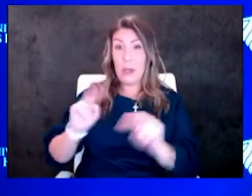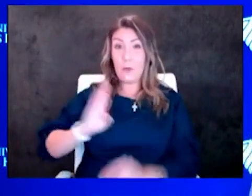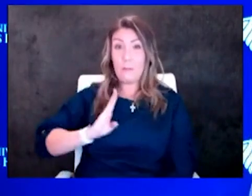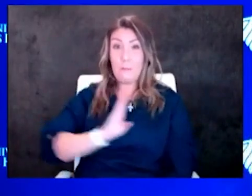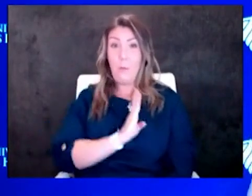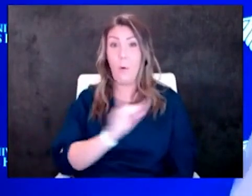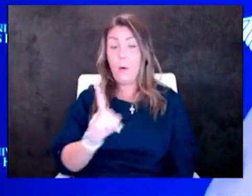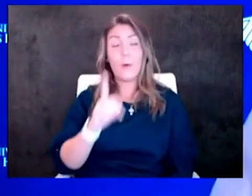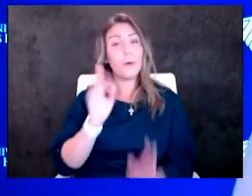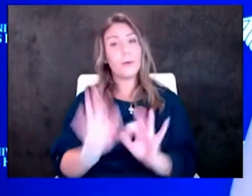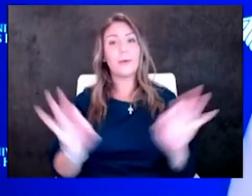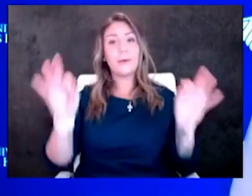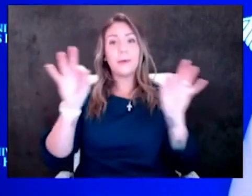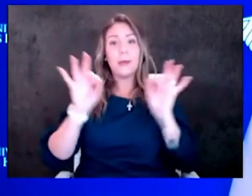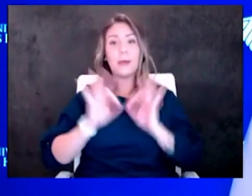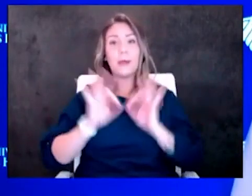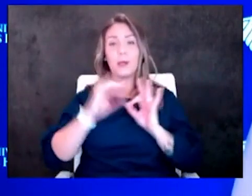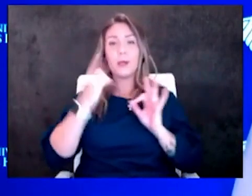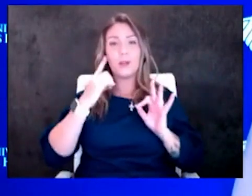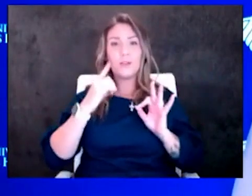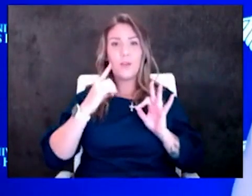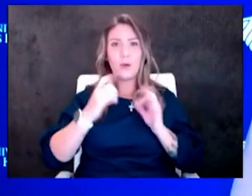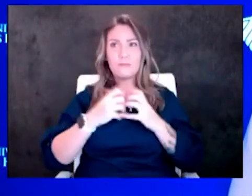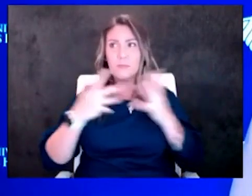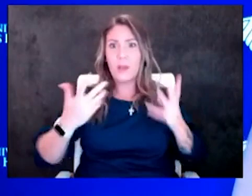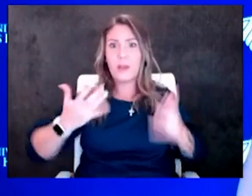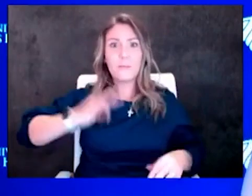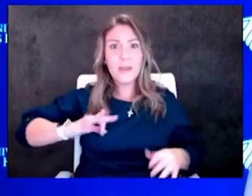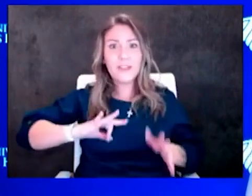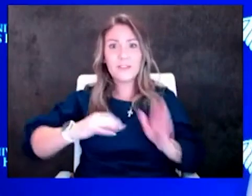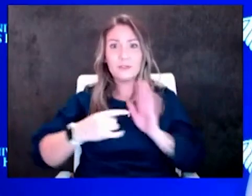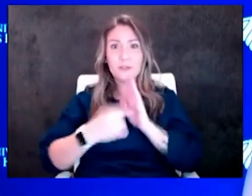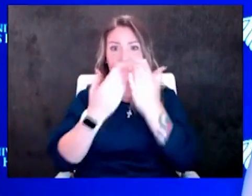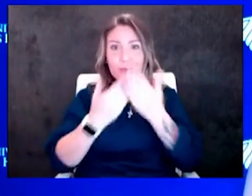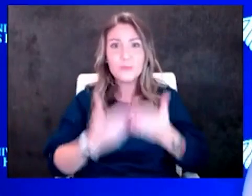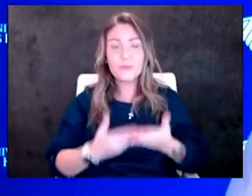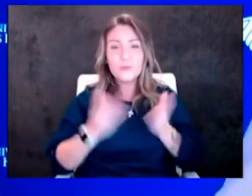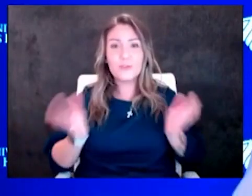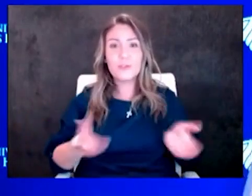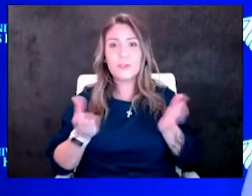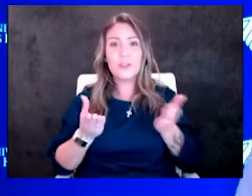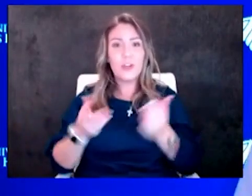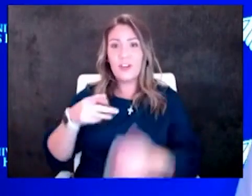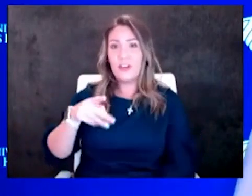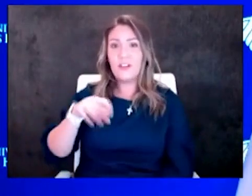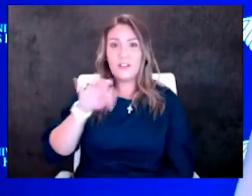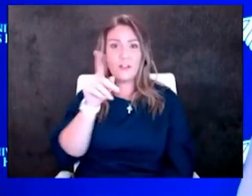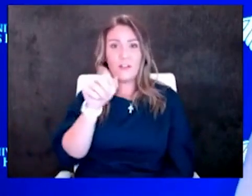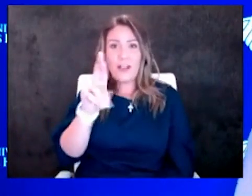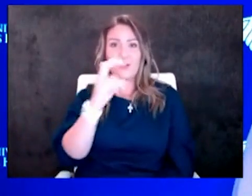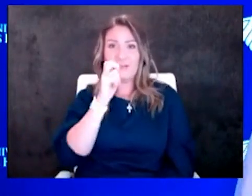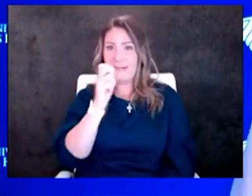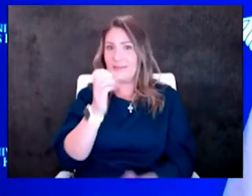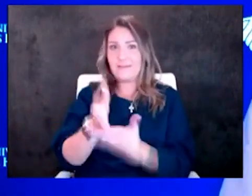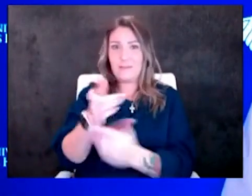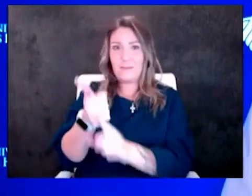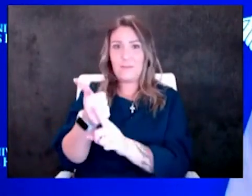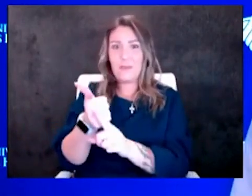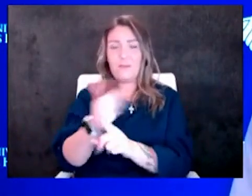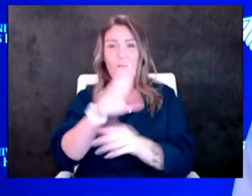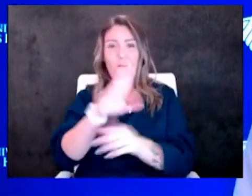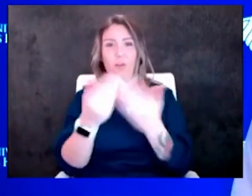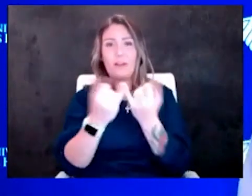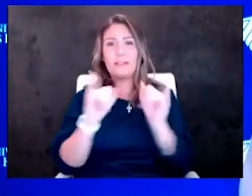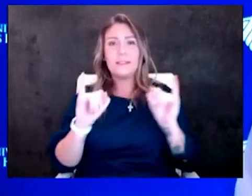because of the extreme benefits that this showed. So I think that is very encouraging. It wasn't Pfizer who stopped. All of these trials have independent safety monitors,